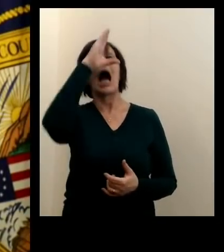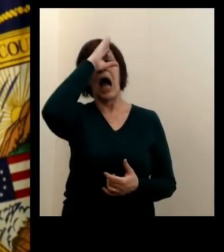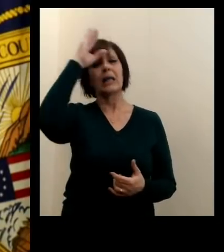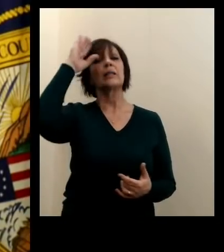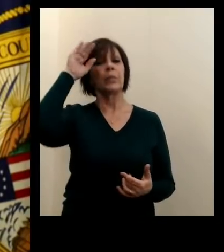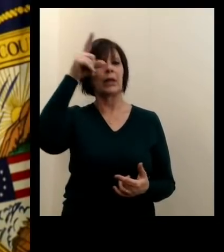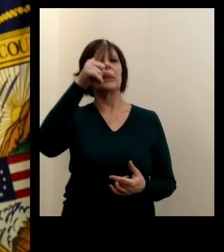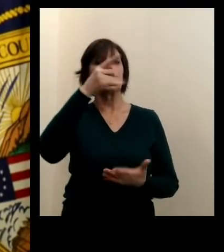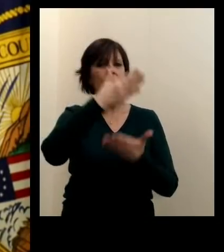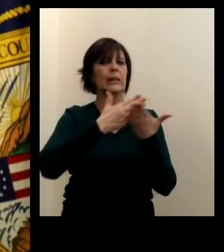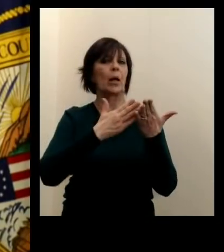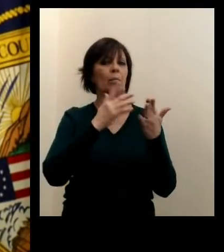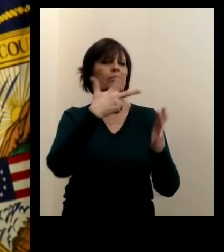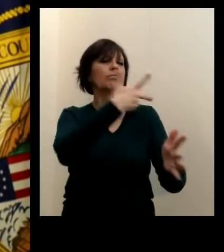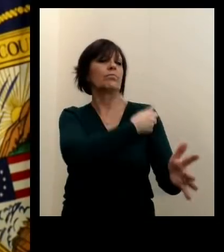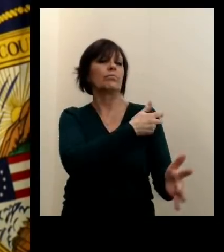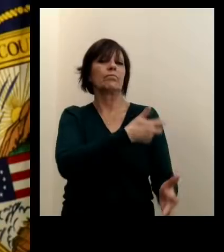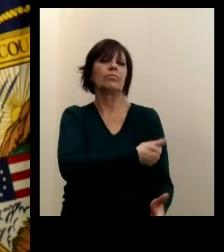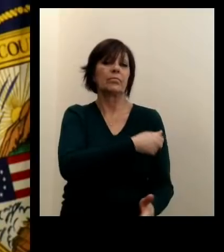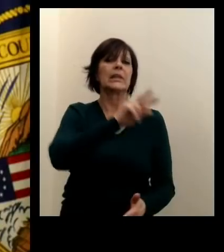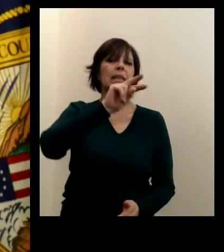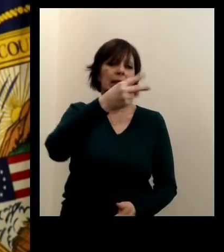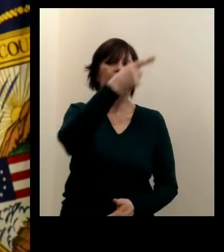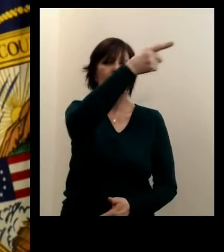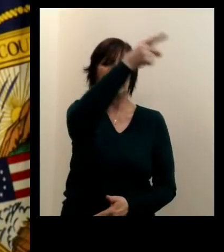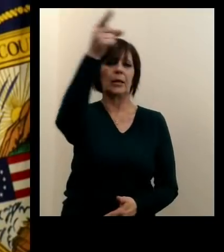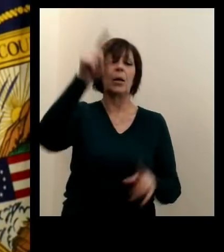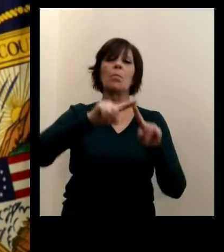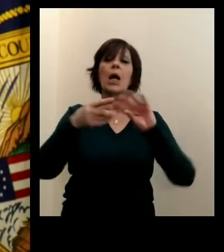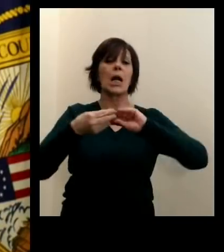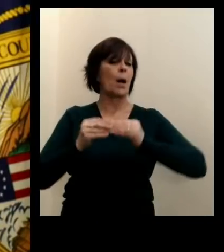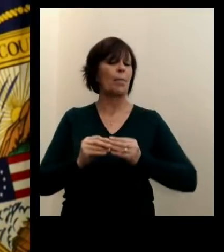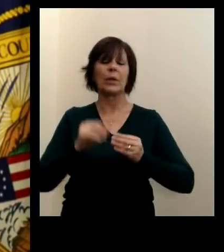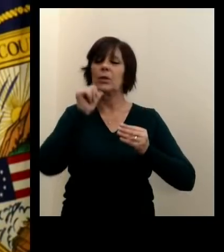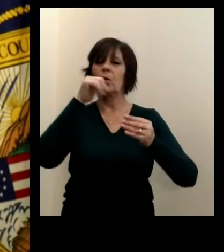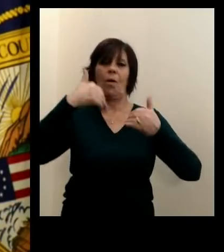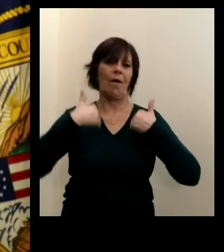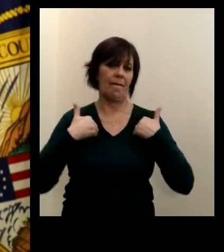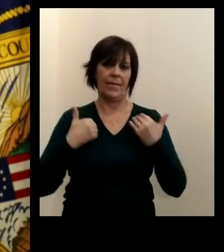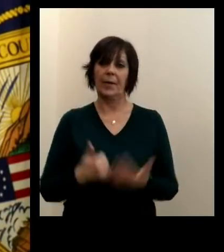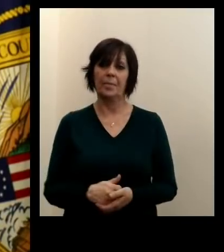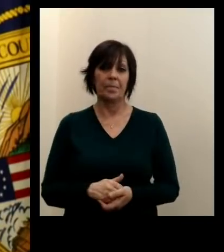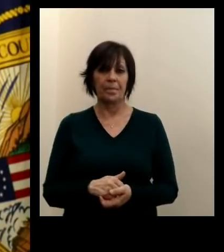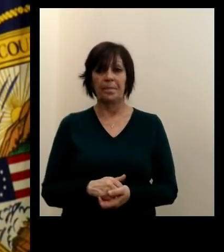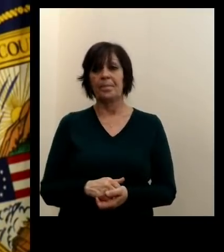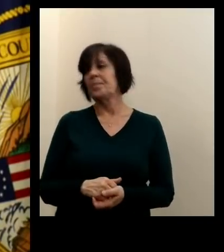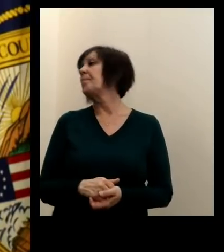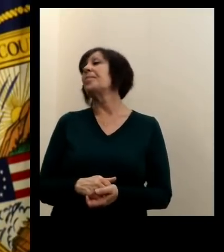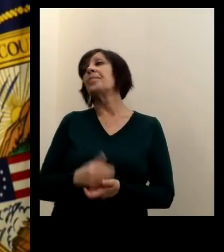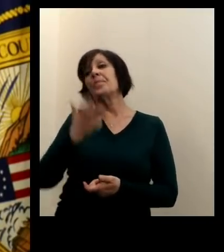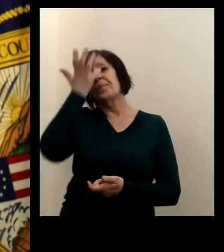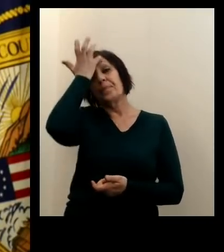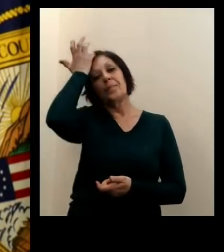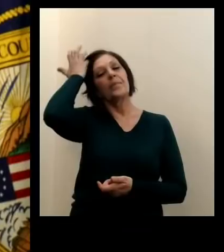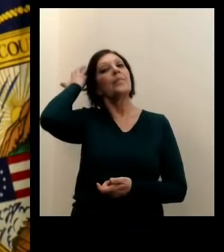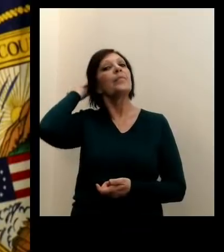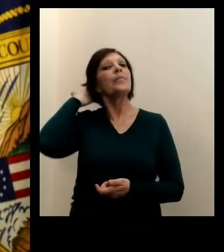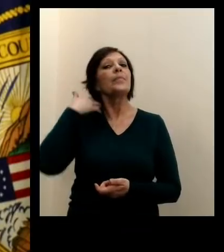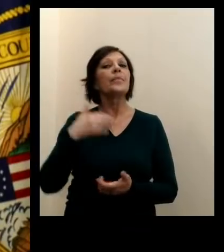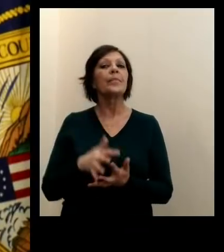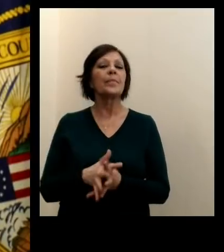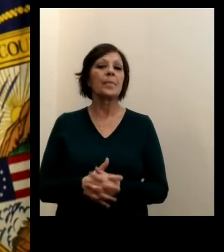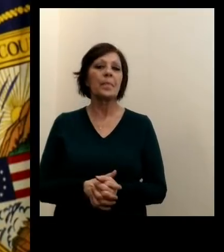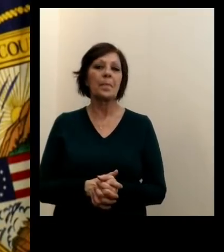with a second dose already because they were the first to do it, but I have not been given that information by New York State. I do not know the answer to that